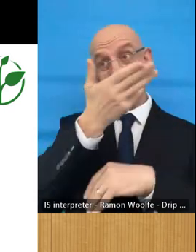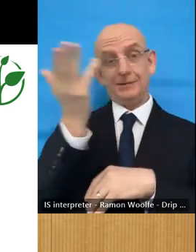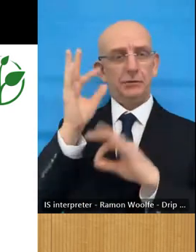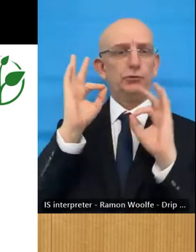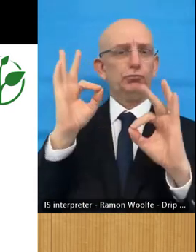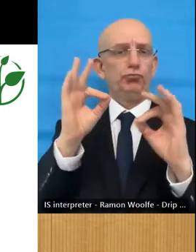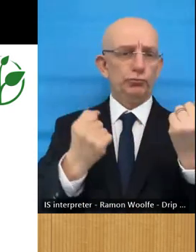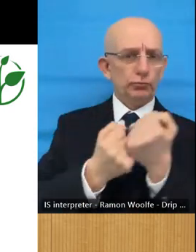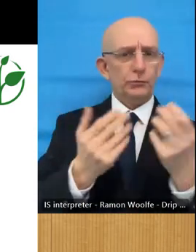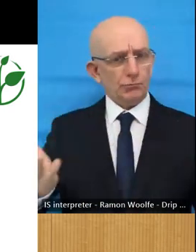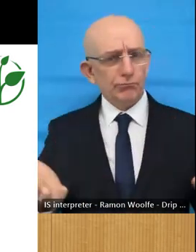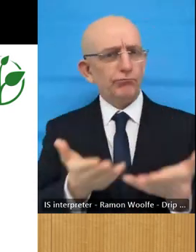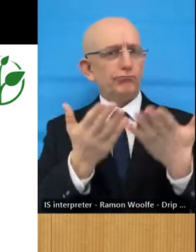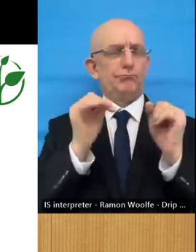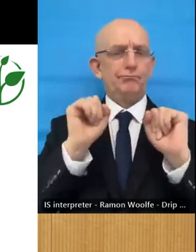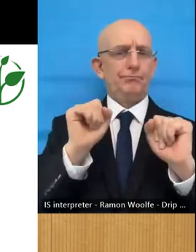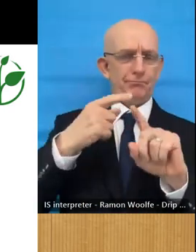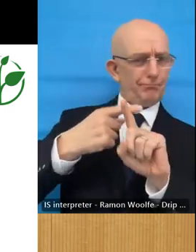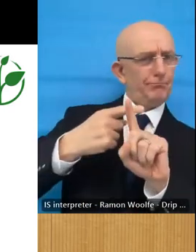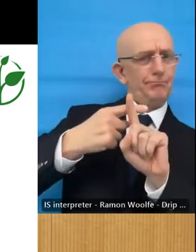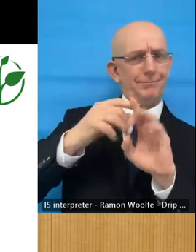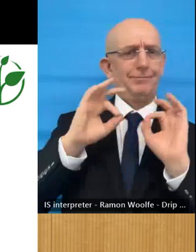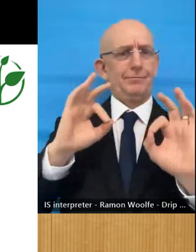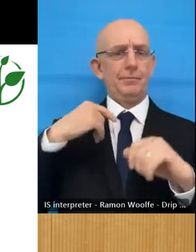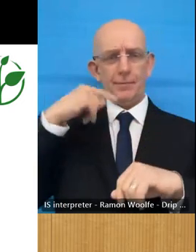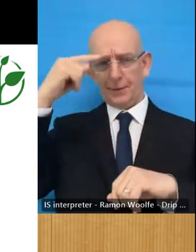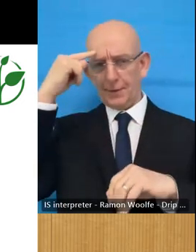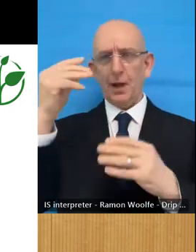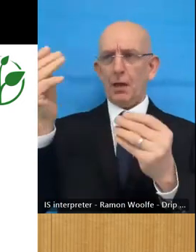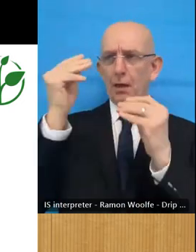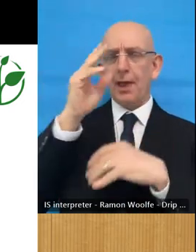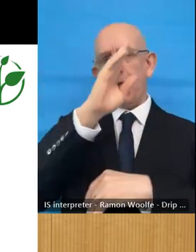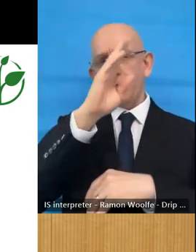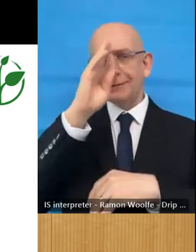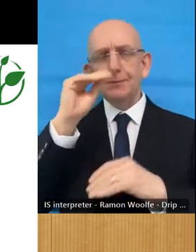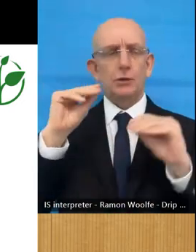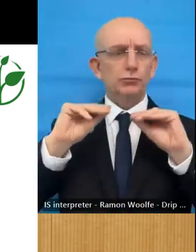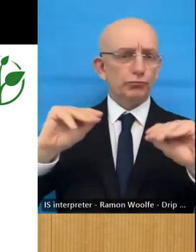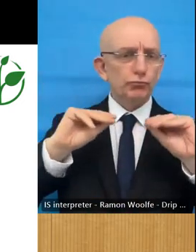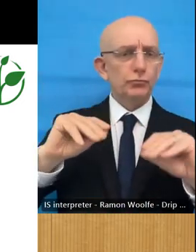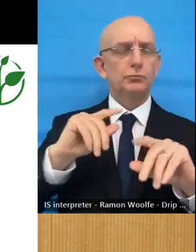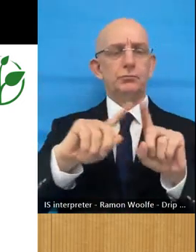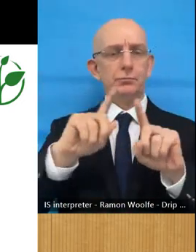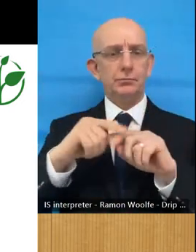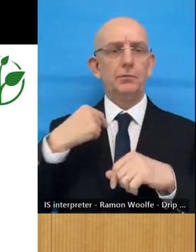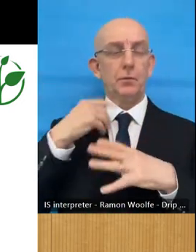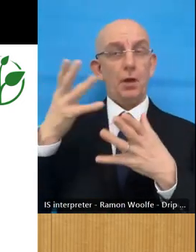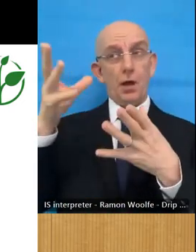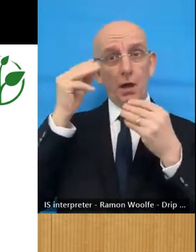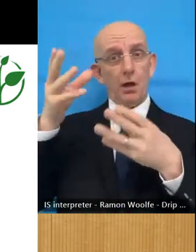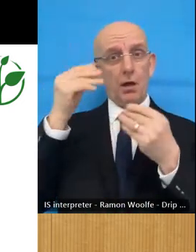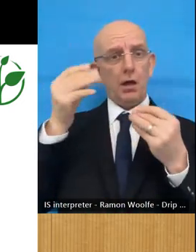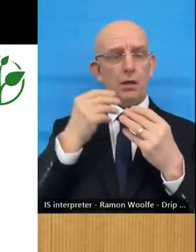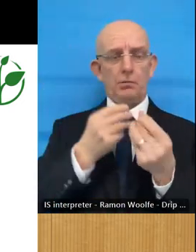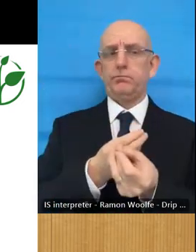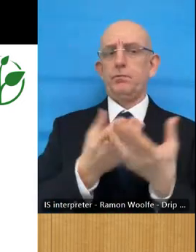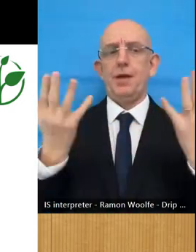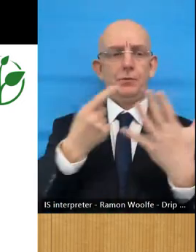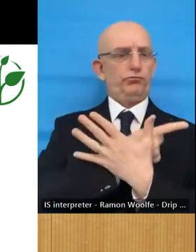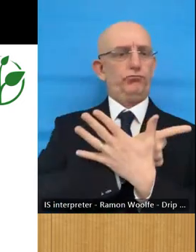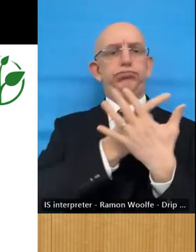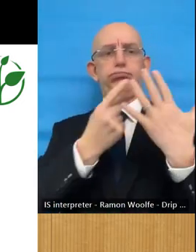the accessible corridors, lifts at every staircase, ramps outside to avoid stairs, to the therapy wing of our school where I can